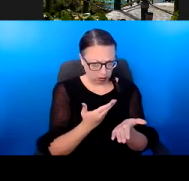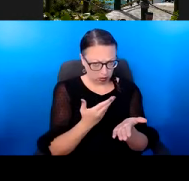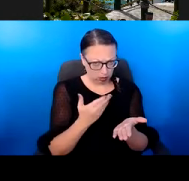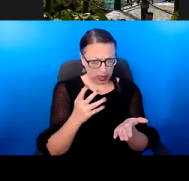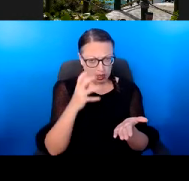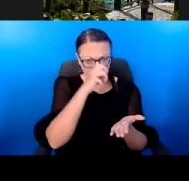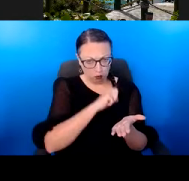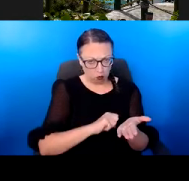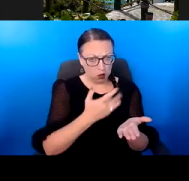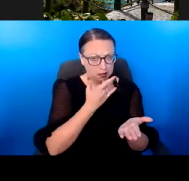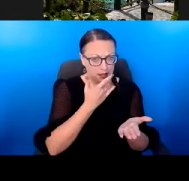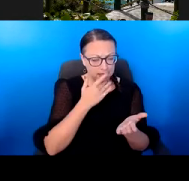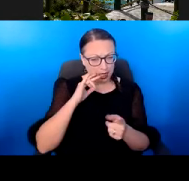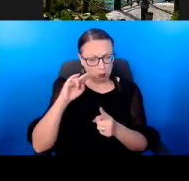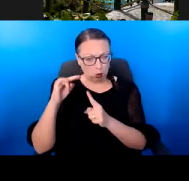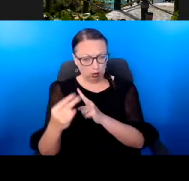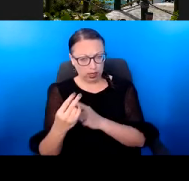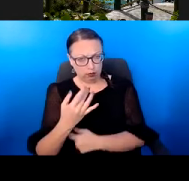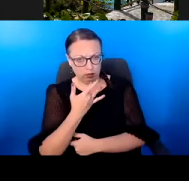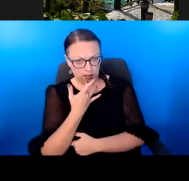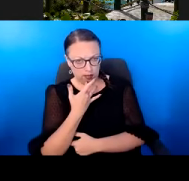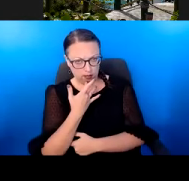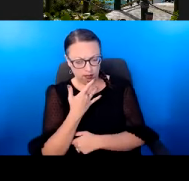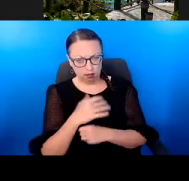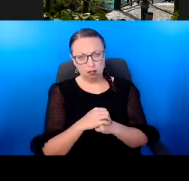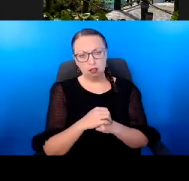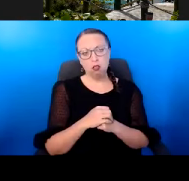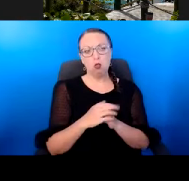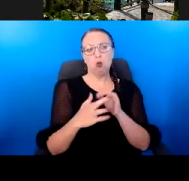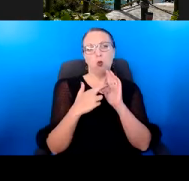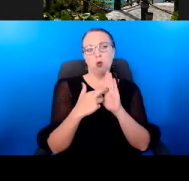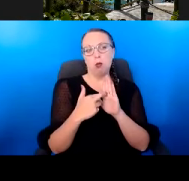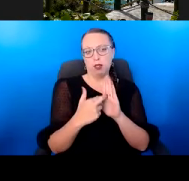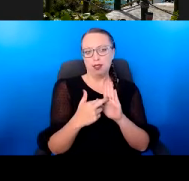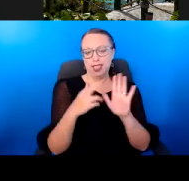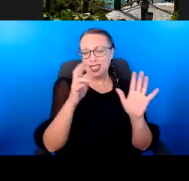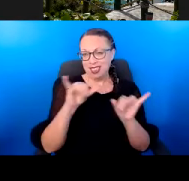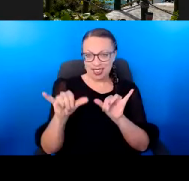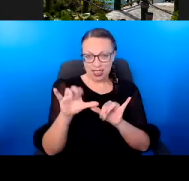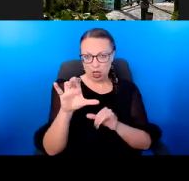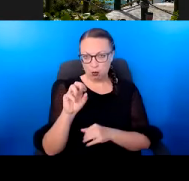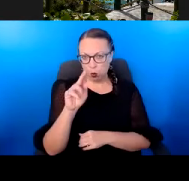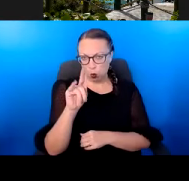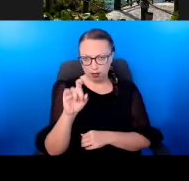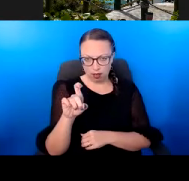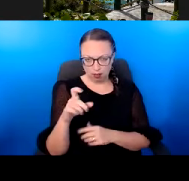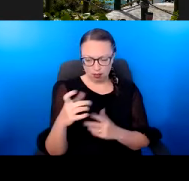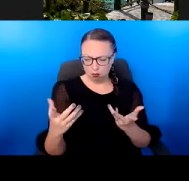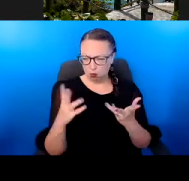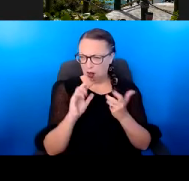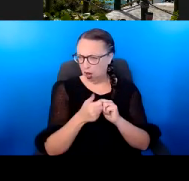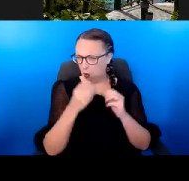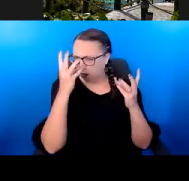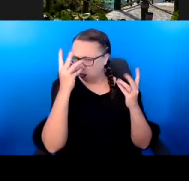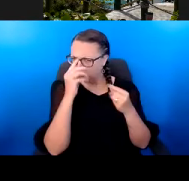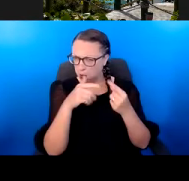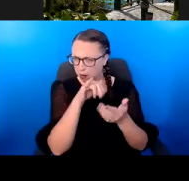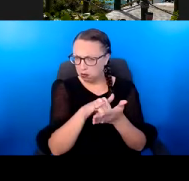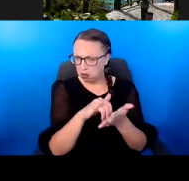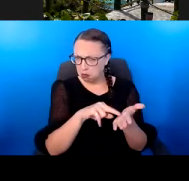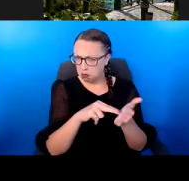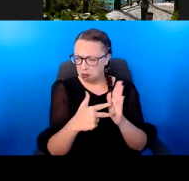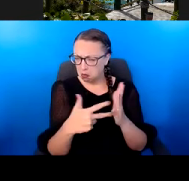and perceived taste are represented in the same piece of cortex. Well, how do we think about that? What does that mean from